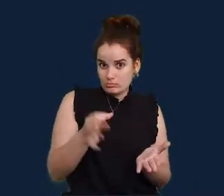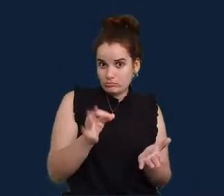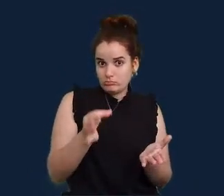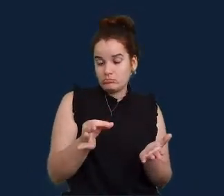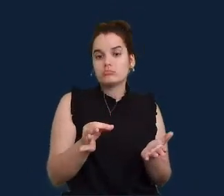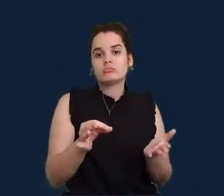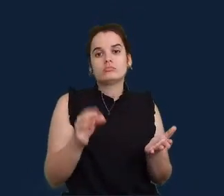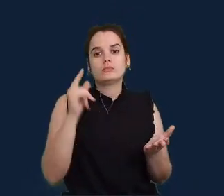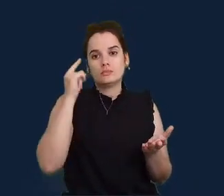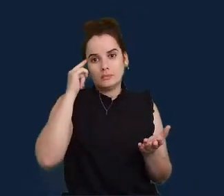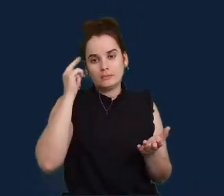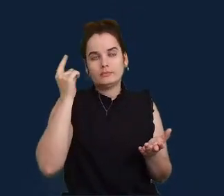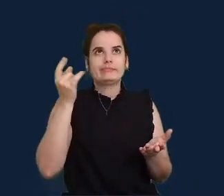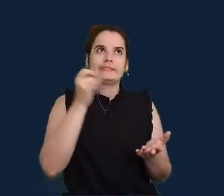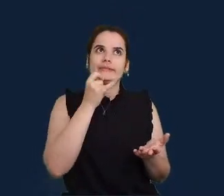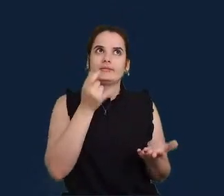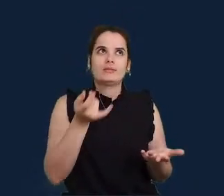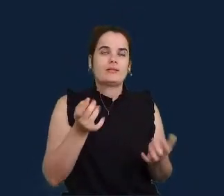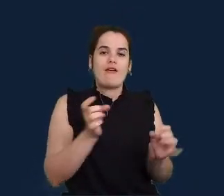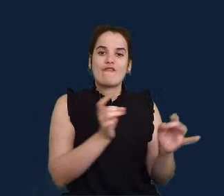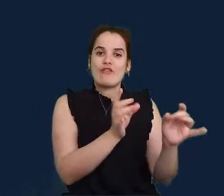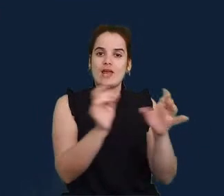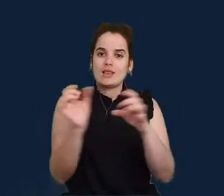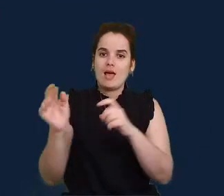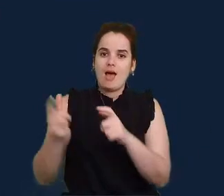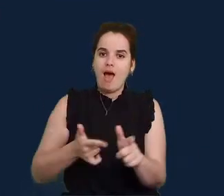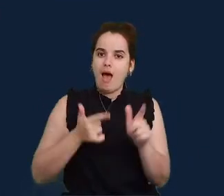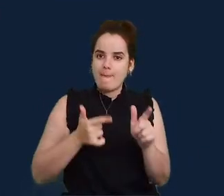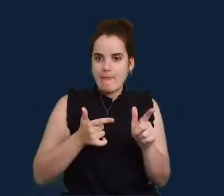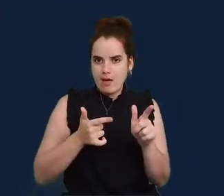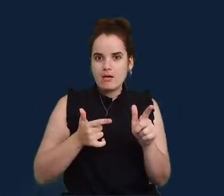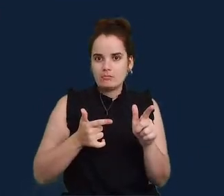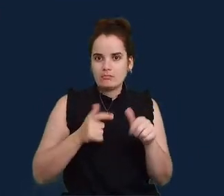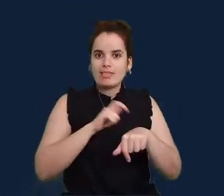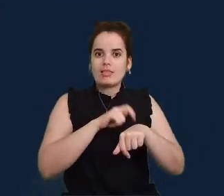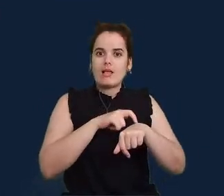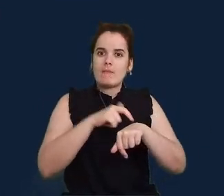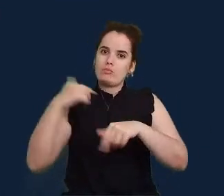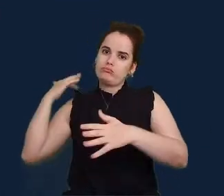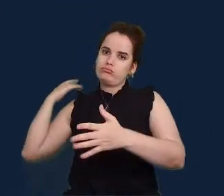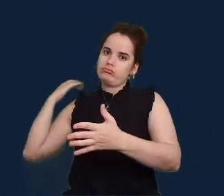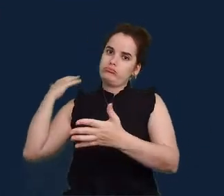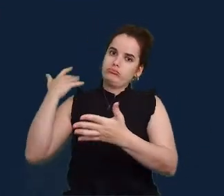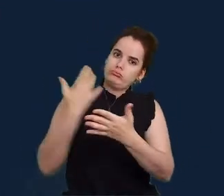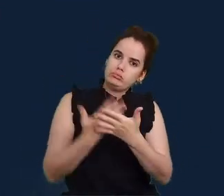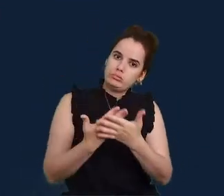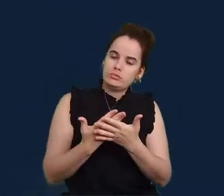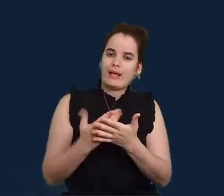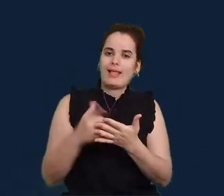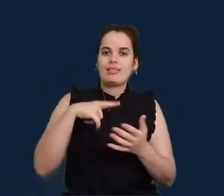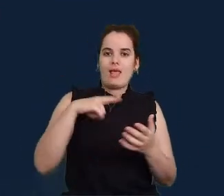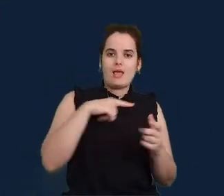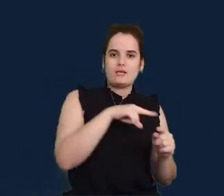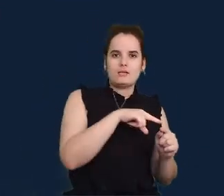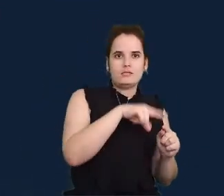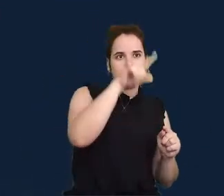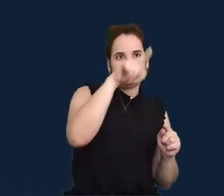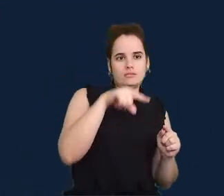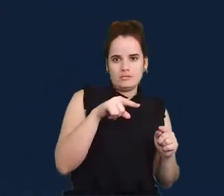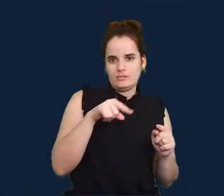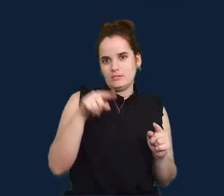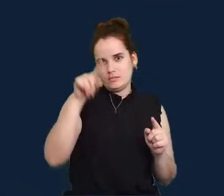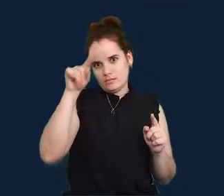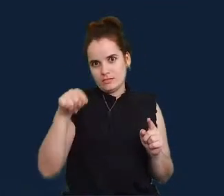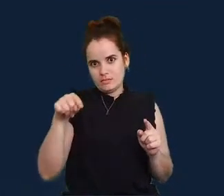spikes on specific dates, and next to those days, so on July 13th the spike is